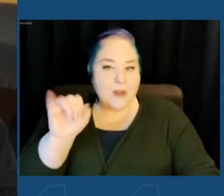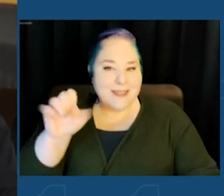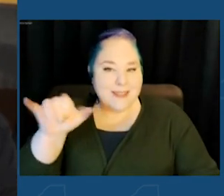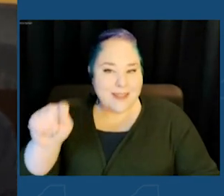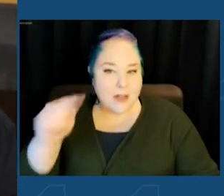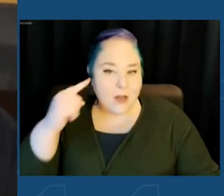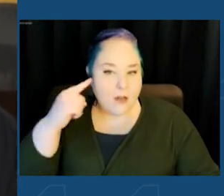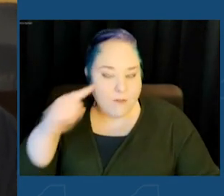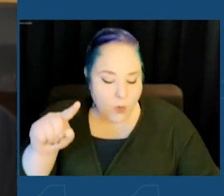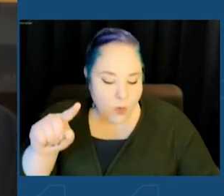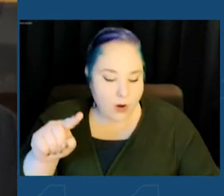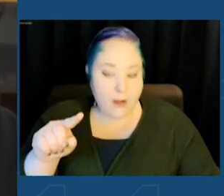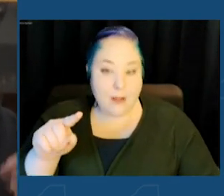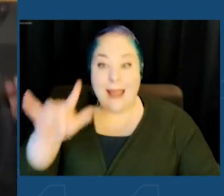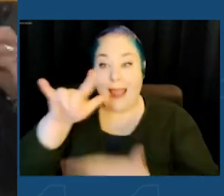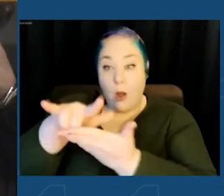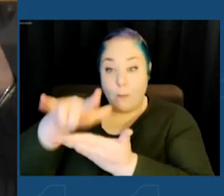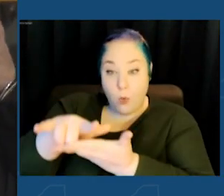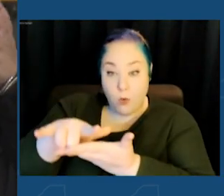s